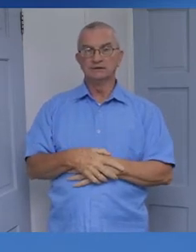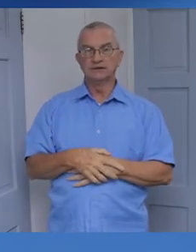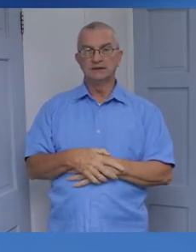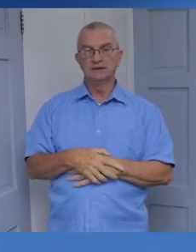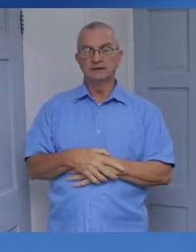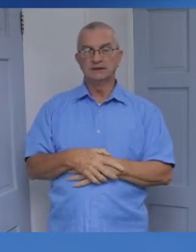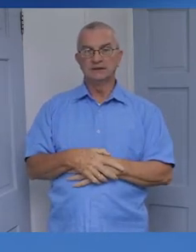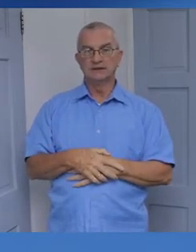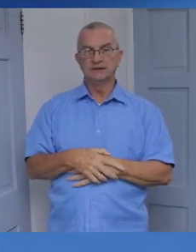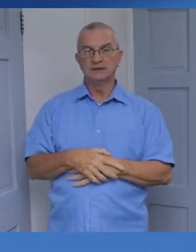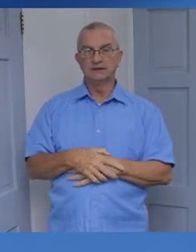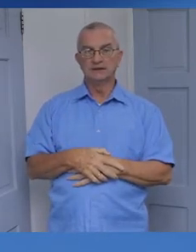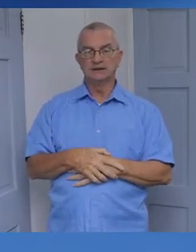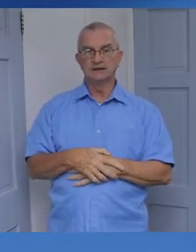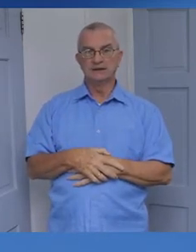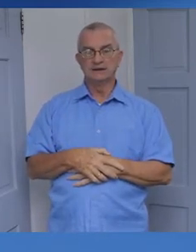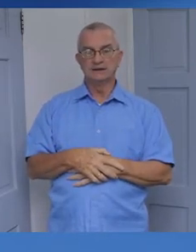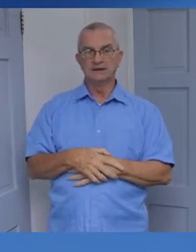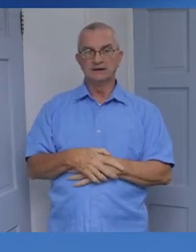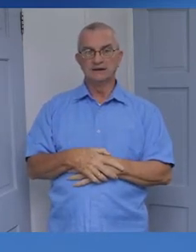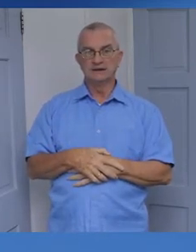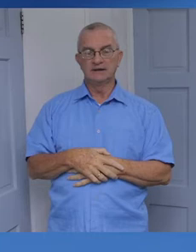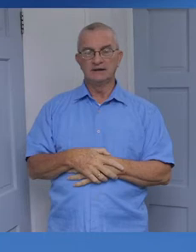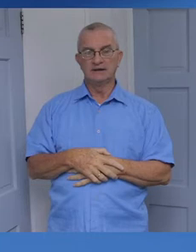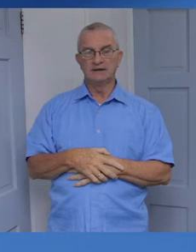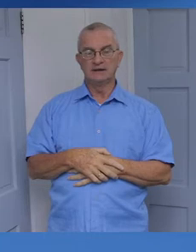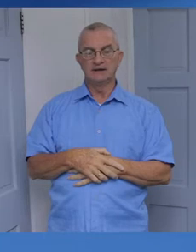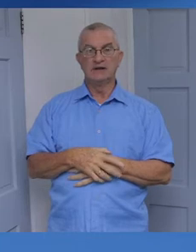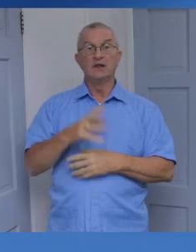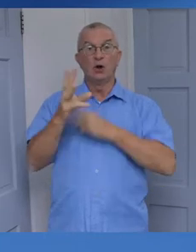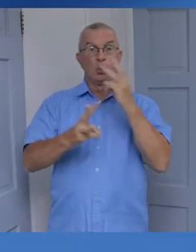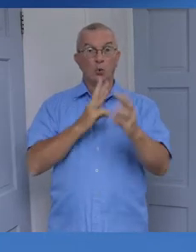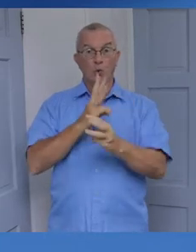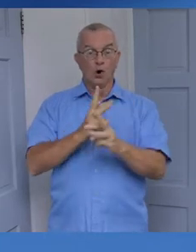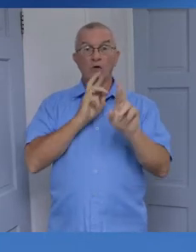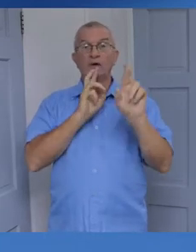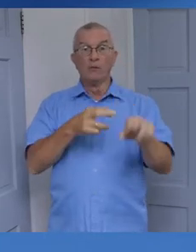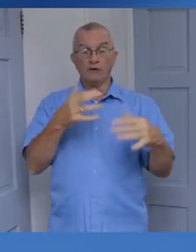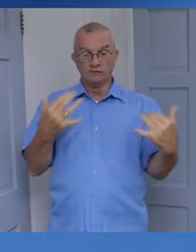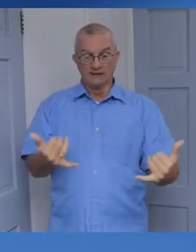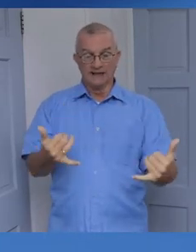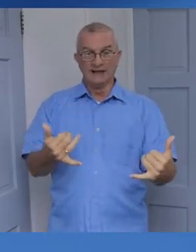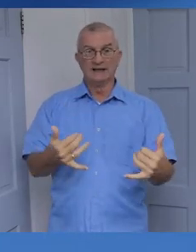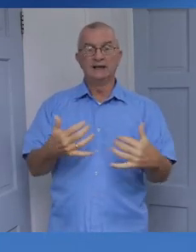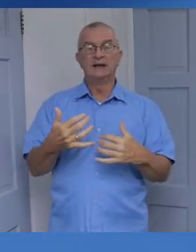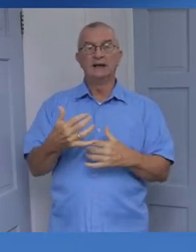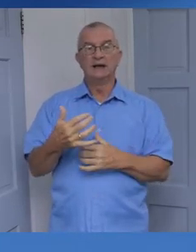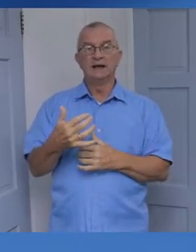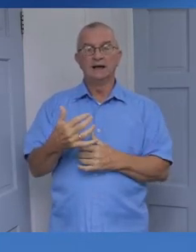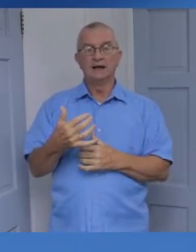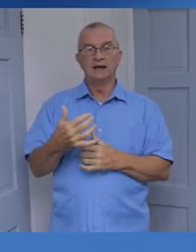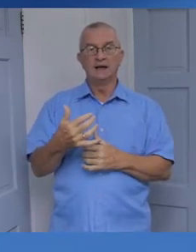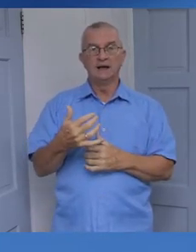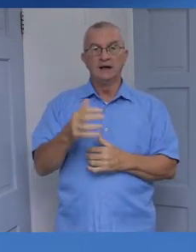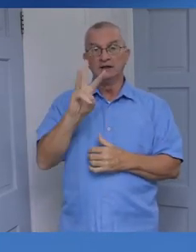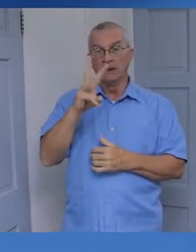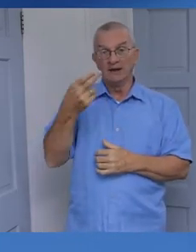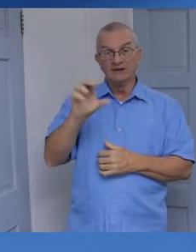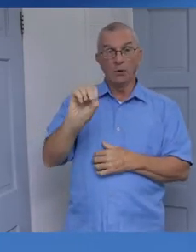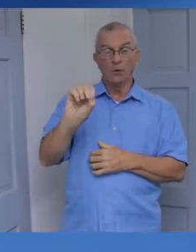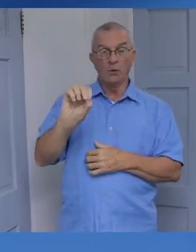The global report for today is as follows. According to WHO, there are